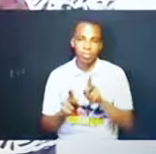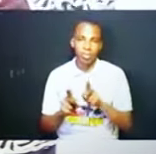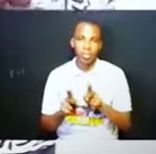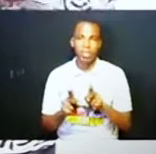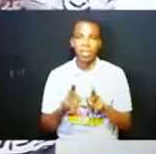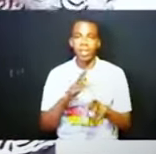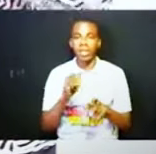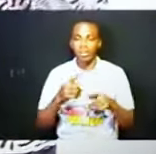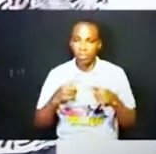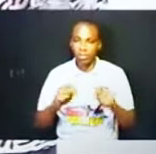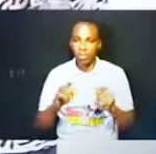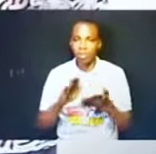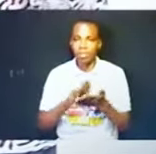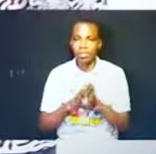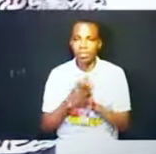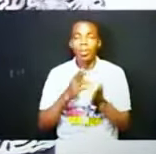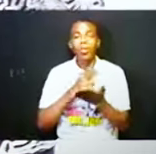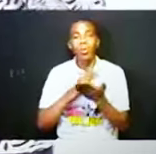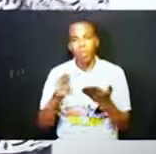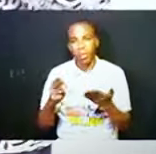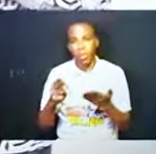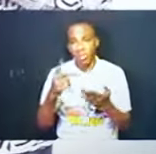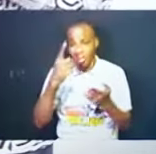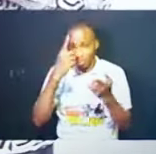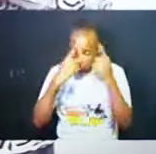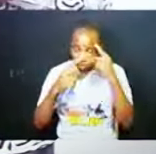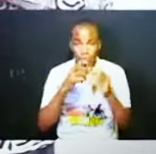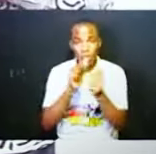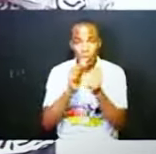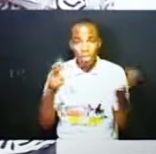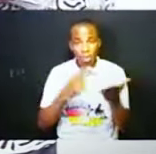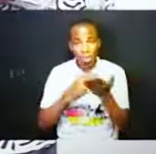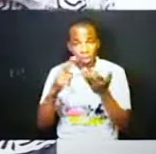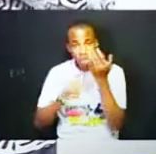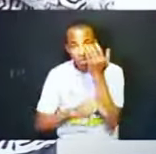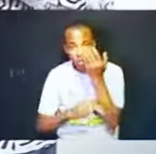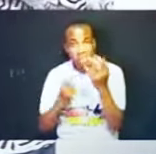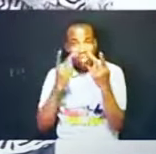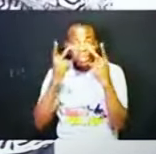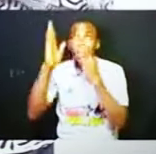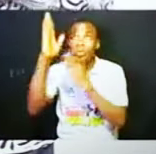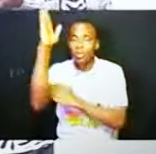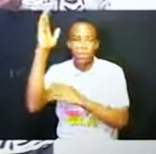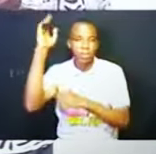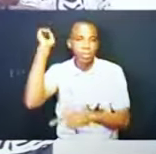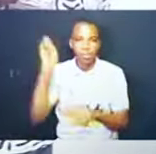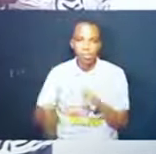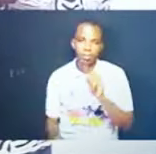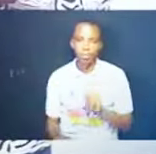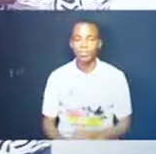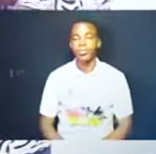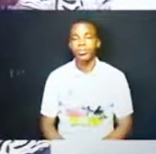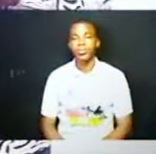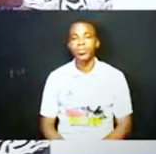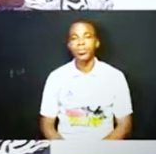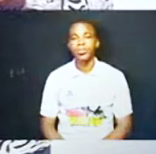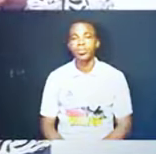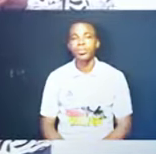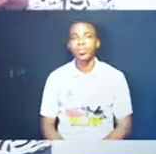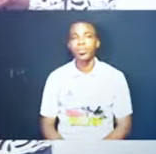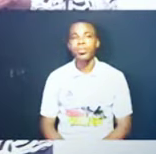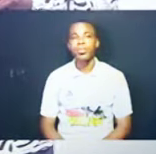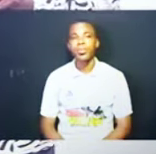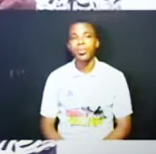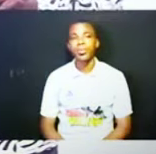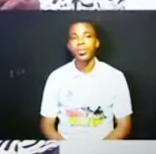the Lord. Yeah, she Hebrew for woman, eti dumienu, enyimu dunayan. Chosem na se.